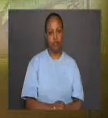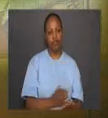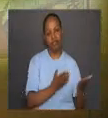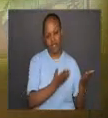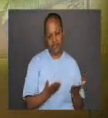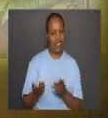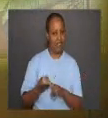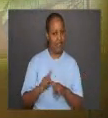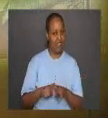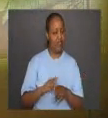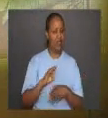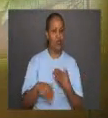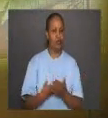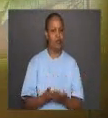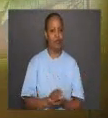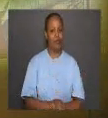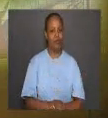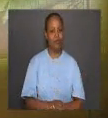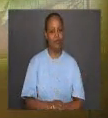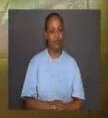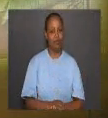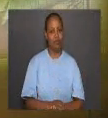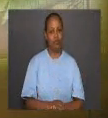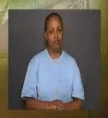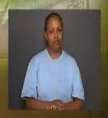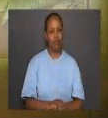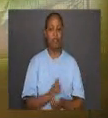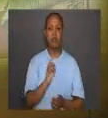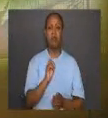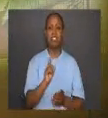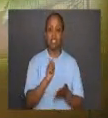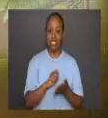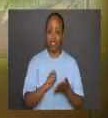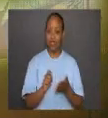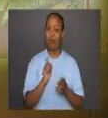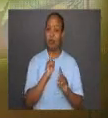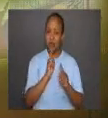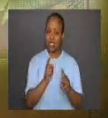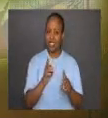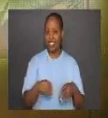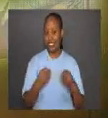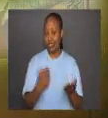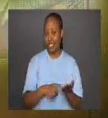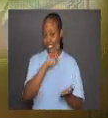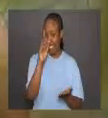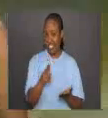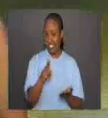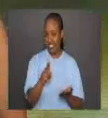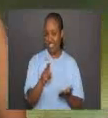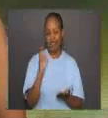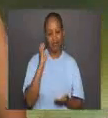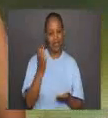Welcome back, everyone. I wonder what you wrote in response to this question.